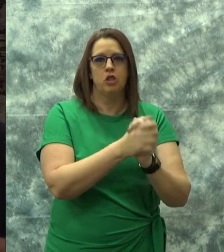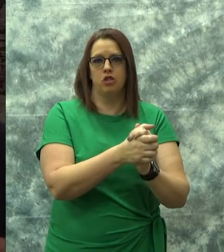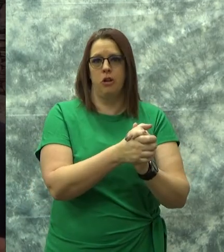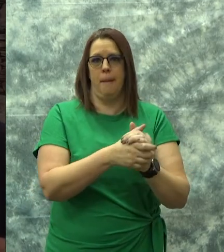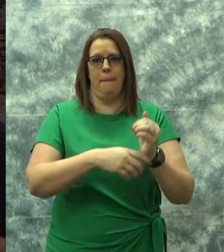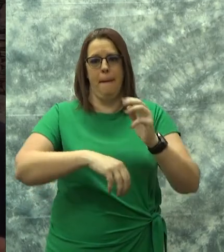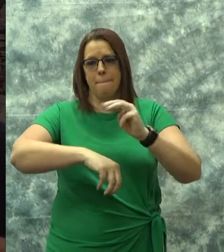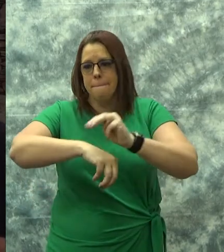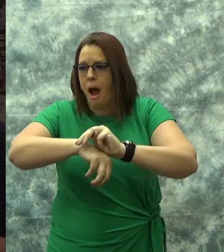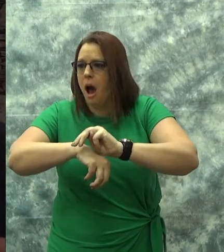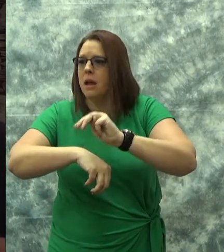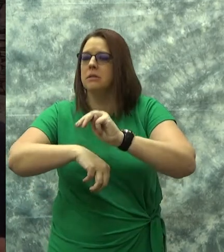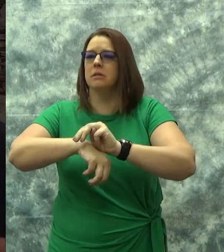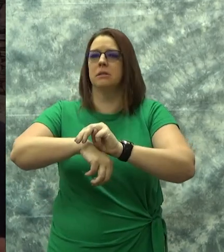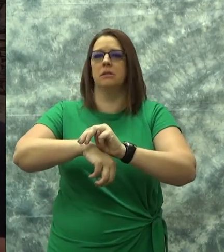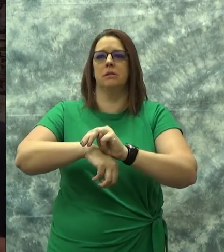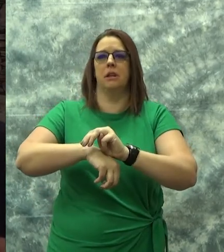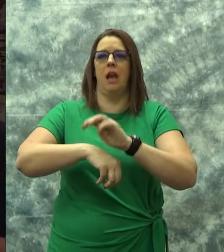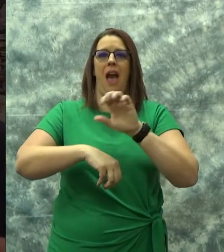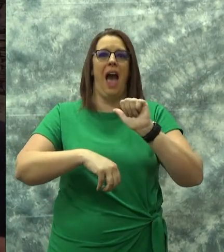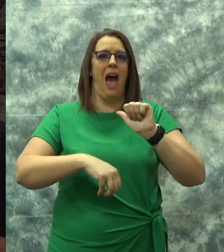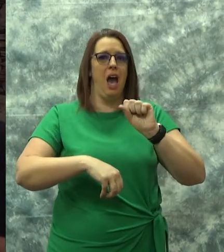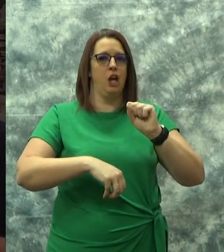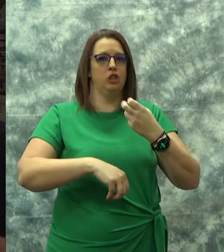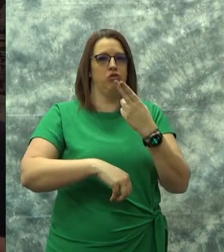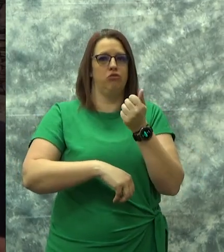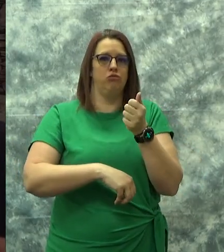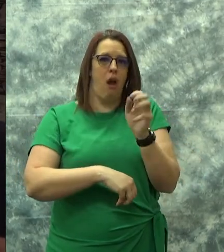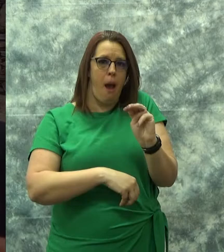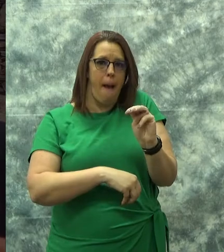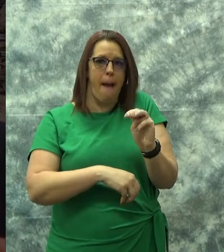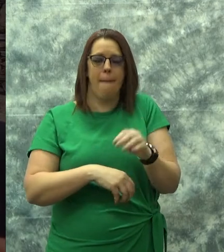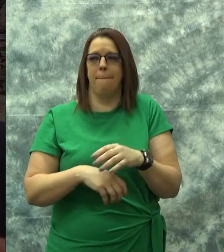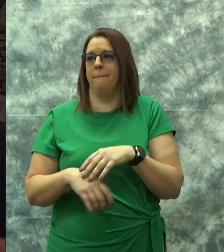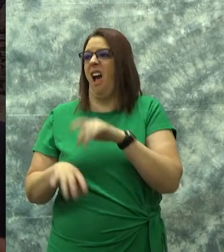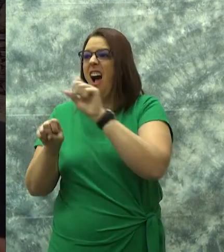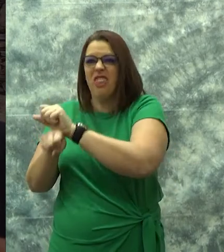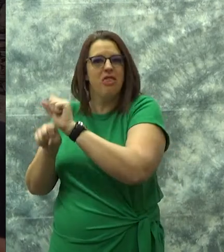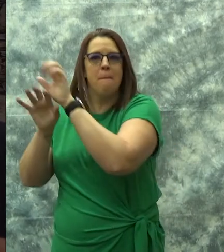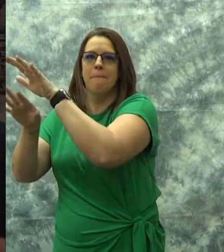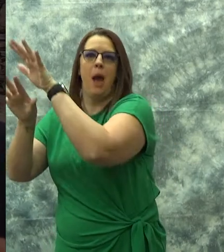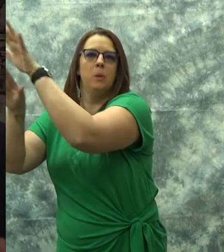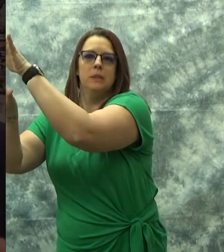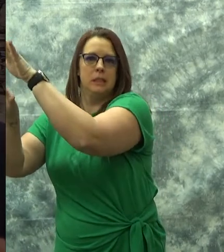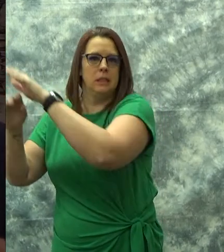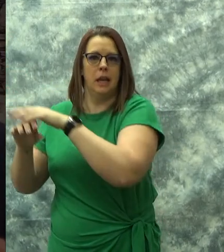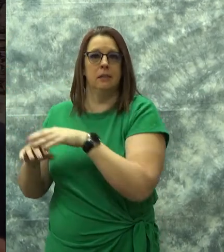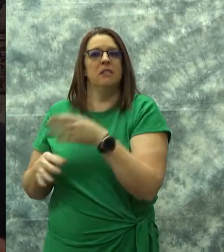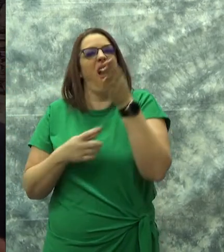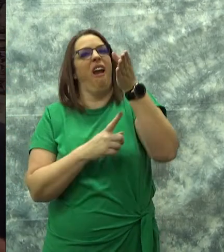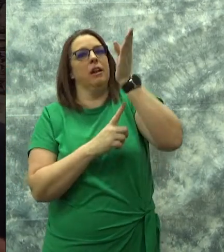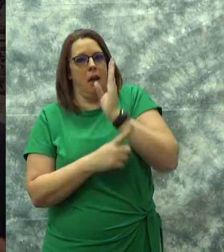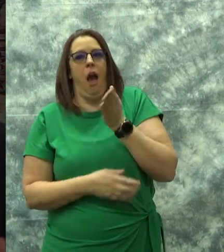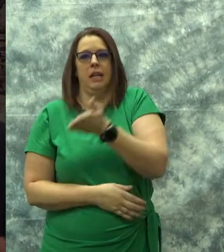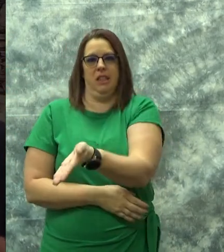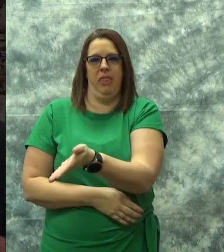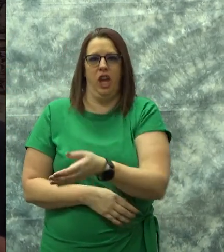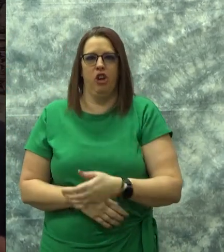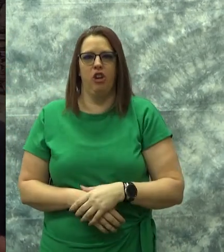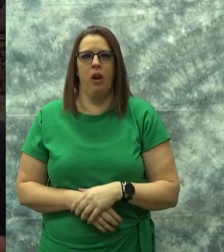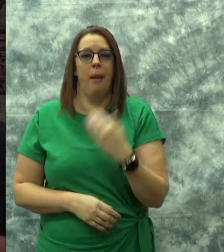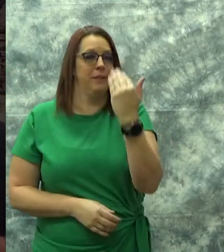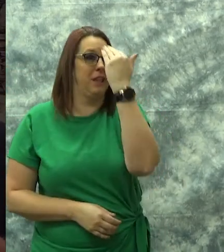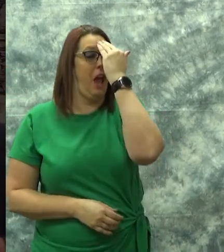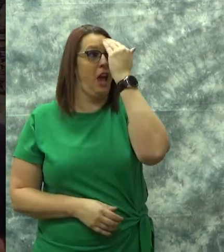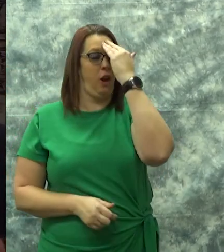ashram, a mosque, on a mountaintop, God is right there. I